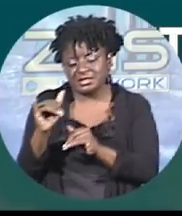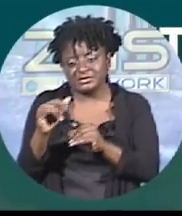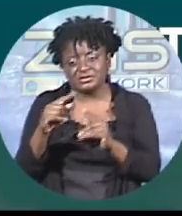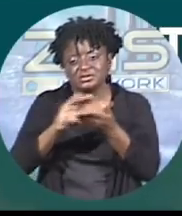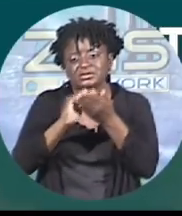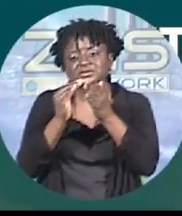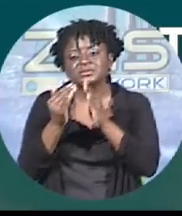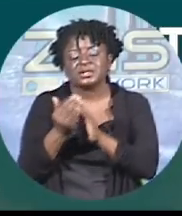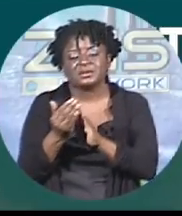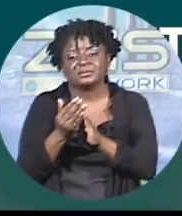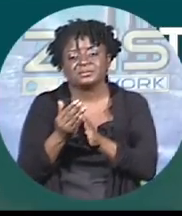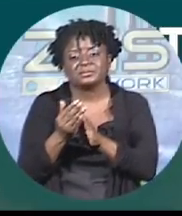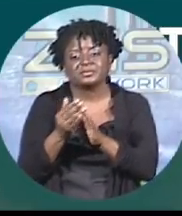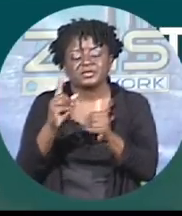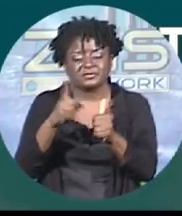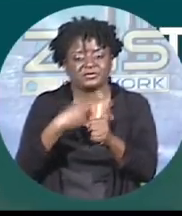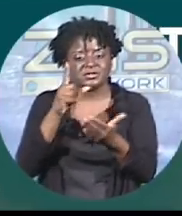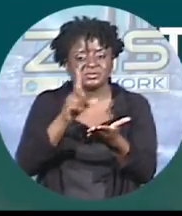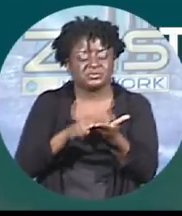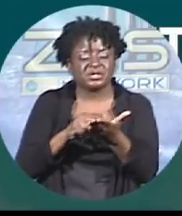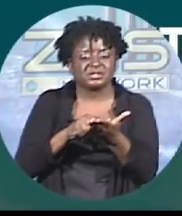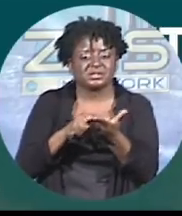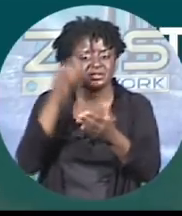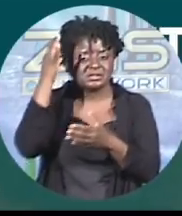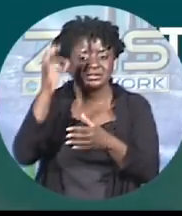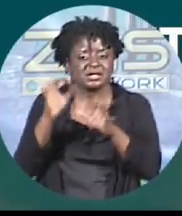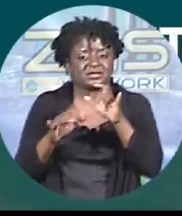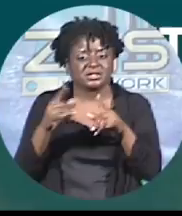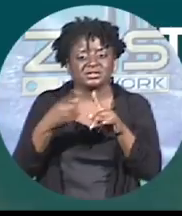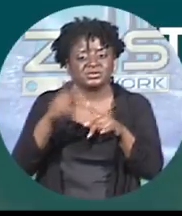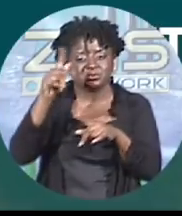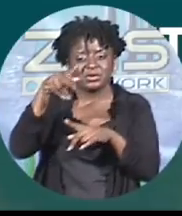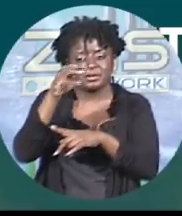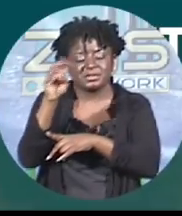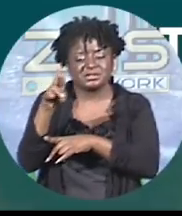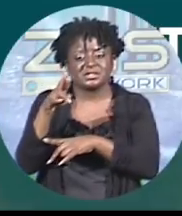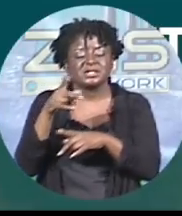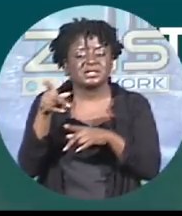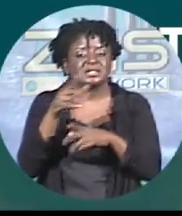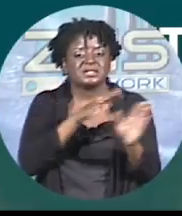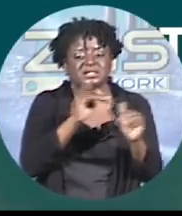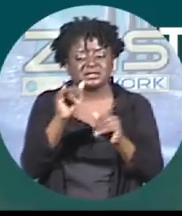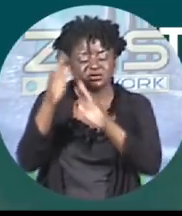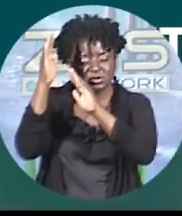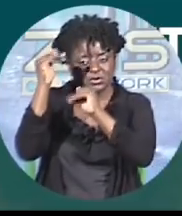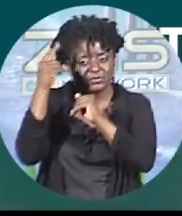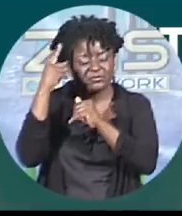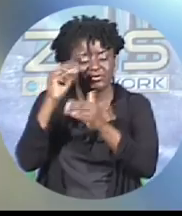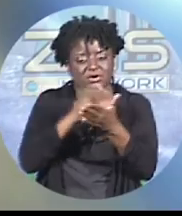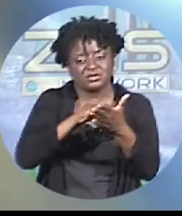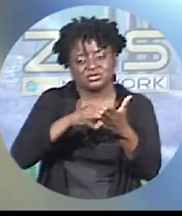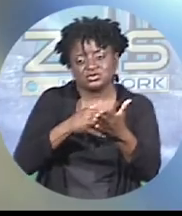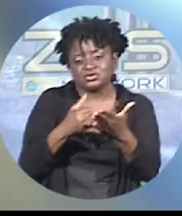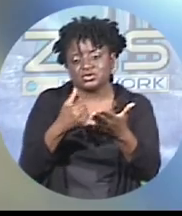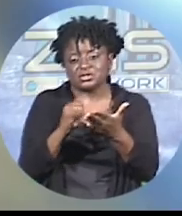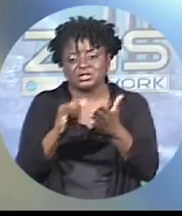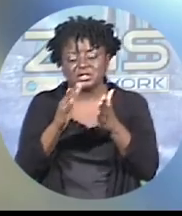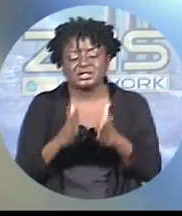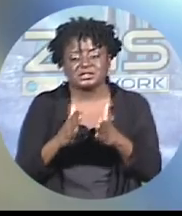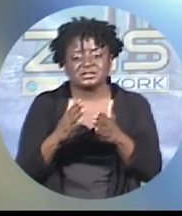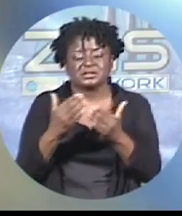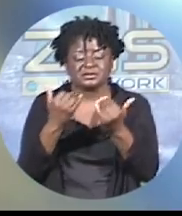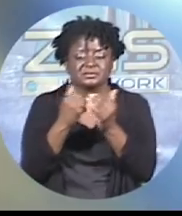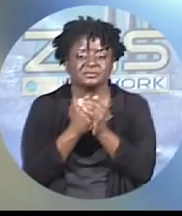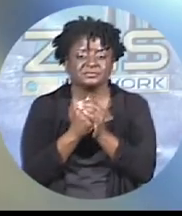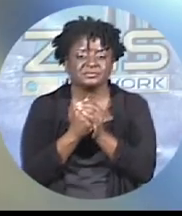press secretary to the Prime Minister, he leaves with it this hope for journalists present and future. I think one of the